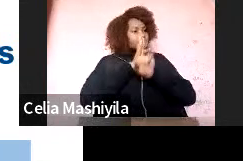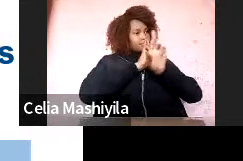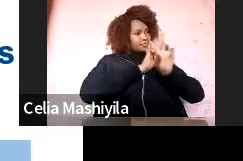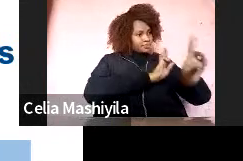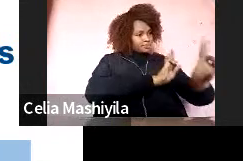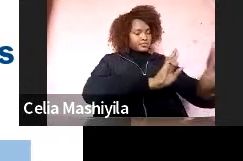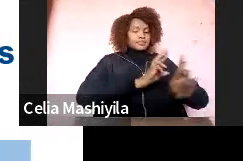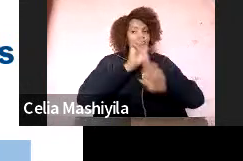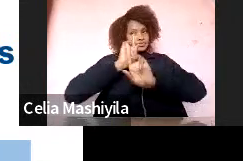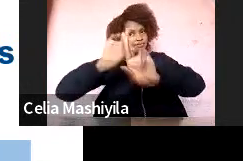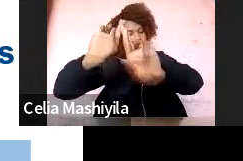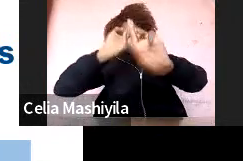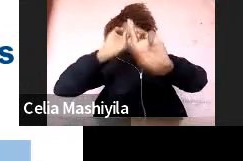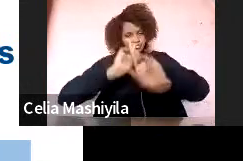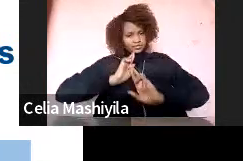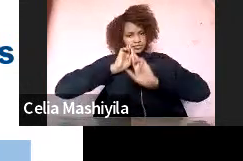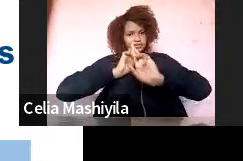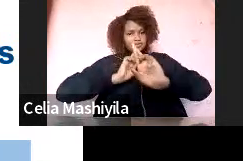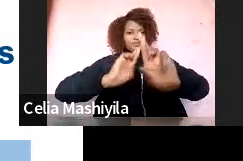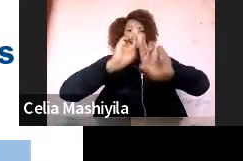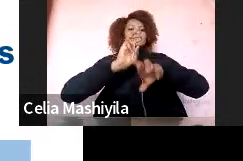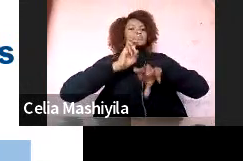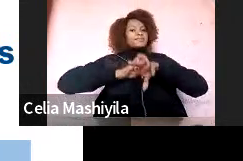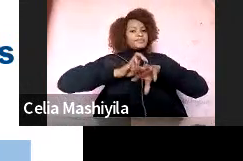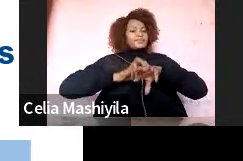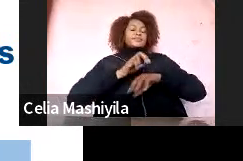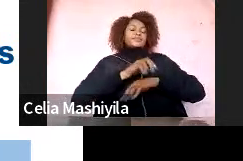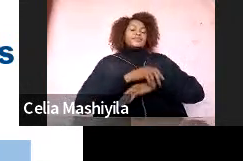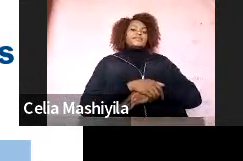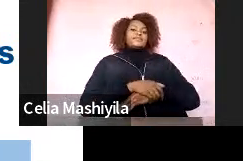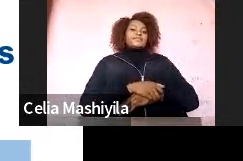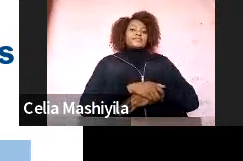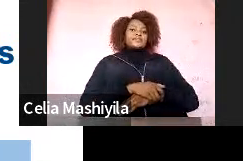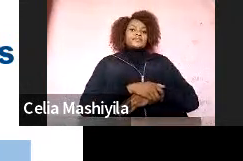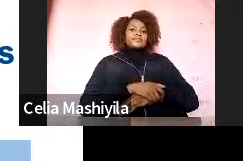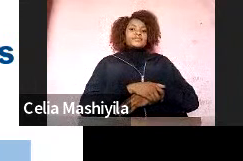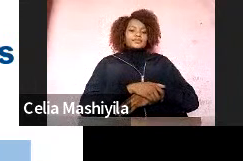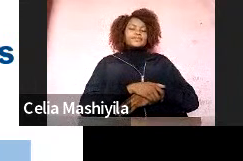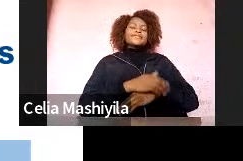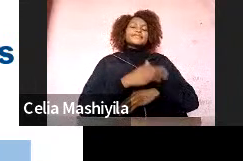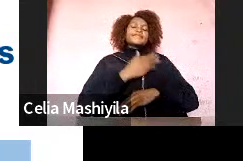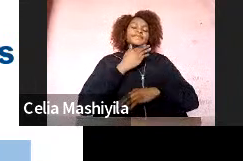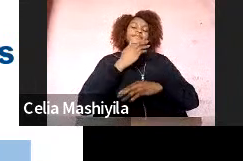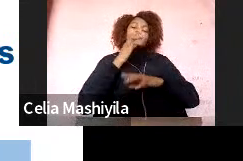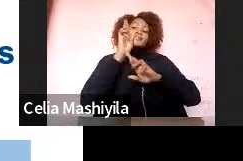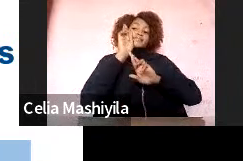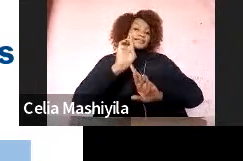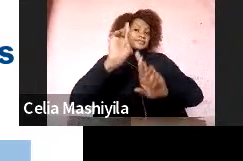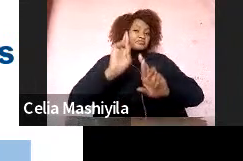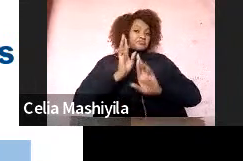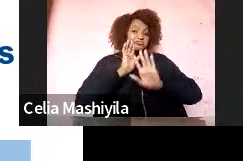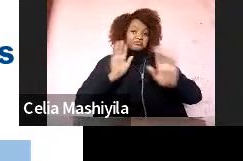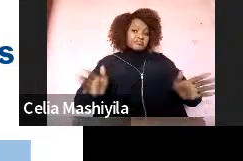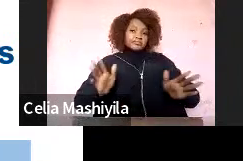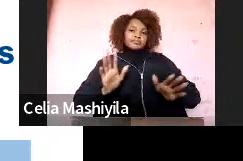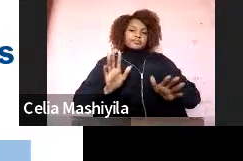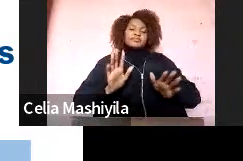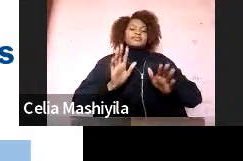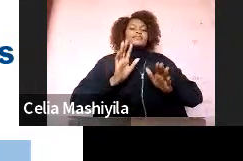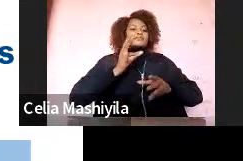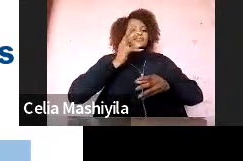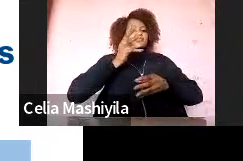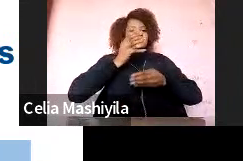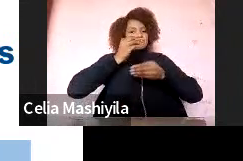respect, we should consider you to be honest unless proven otherwise. And